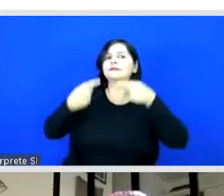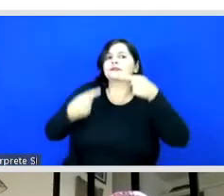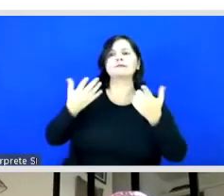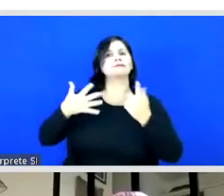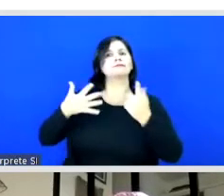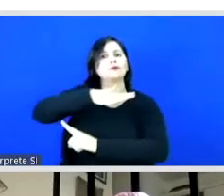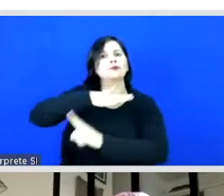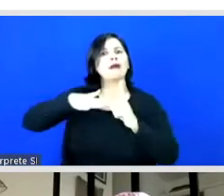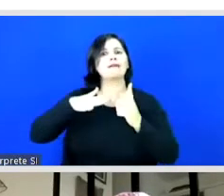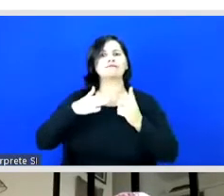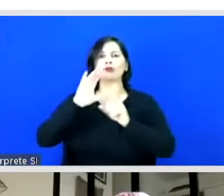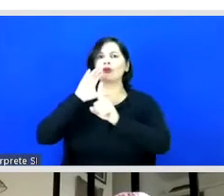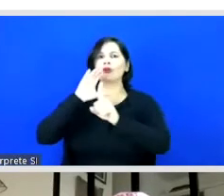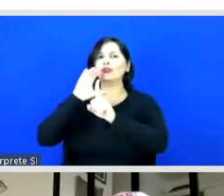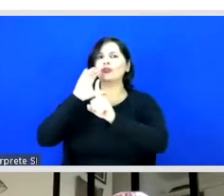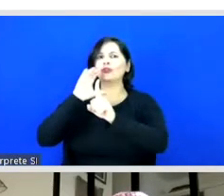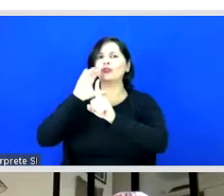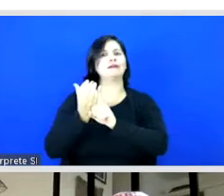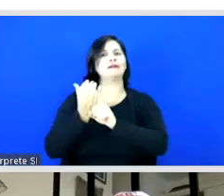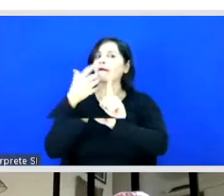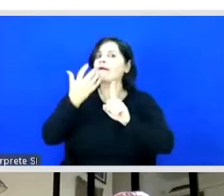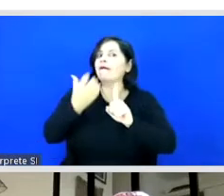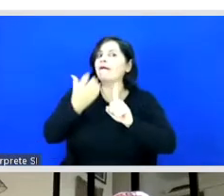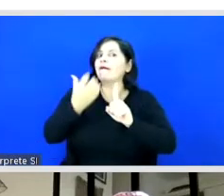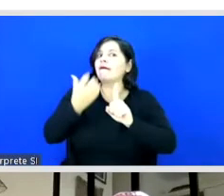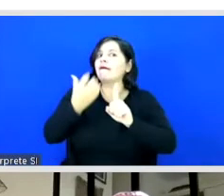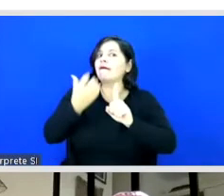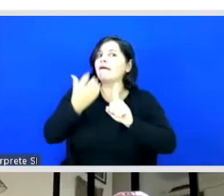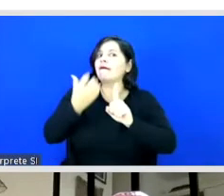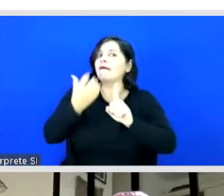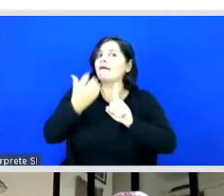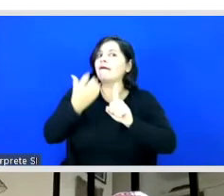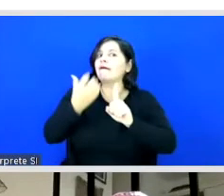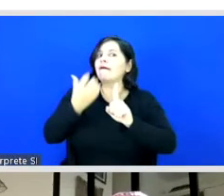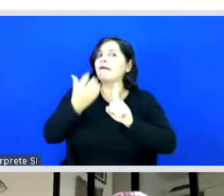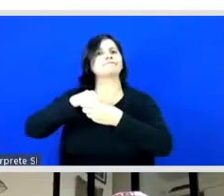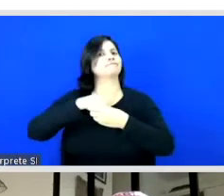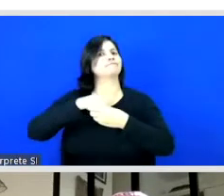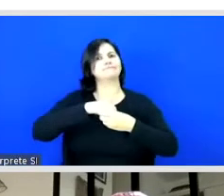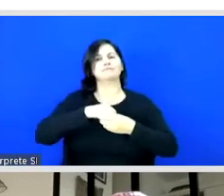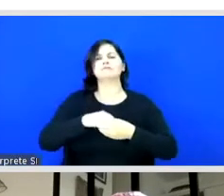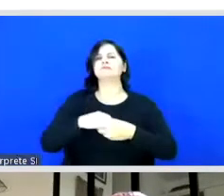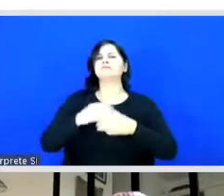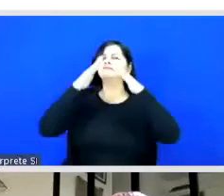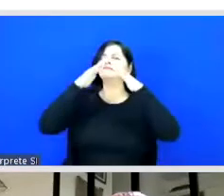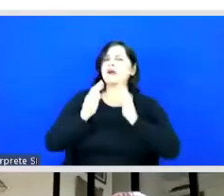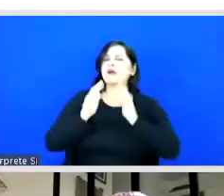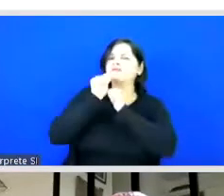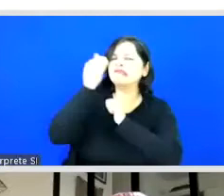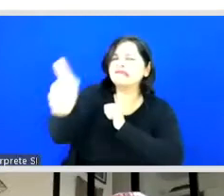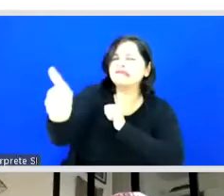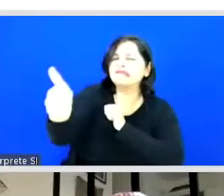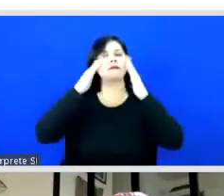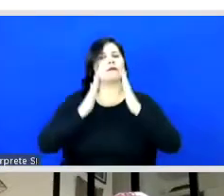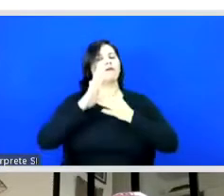areas. They are the people who are not easily reached by development. And therefore, it's very important to know that they do not access easily